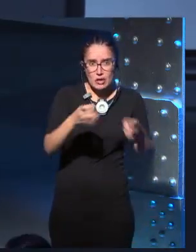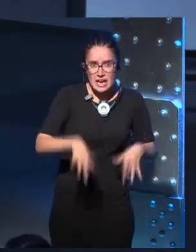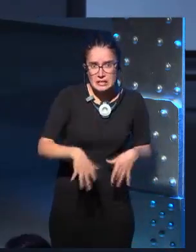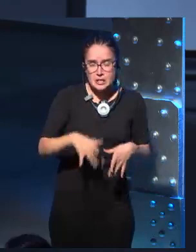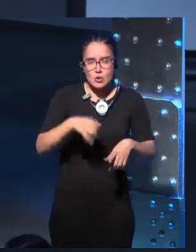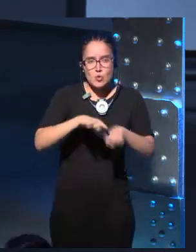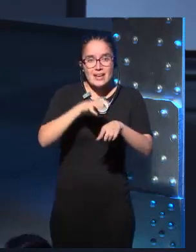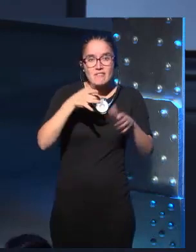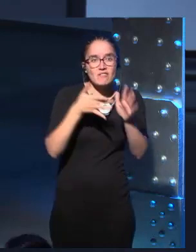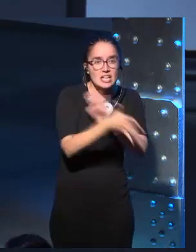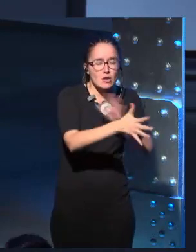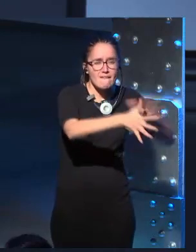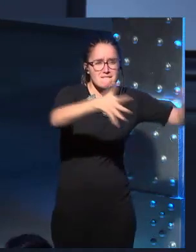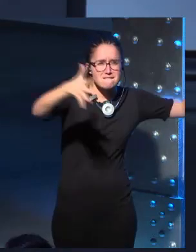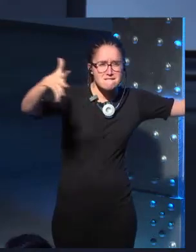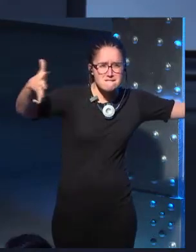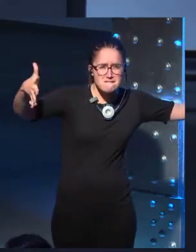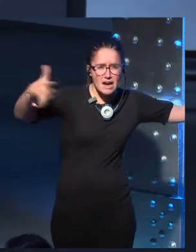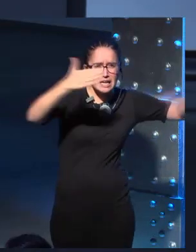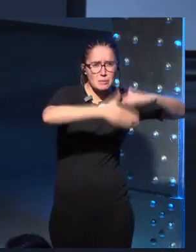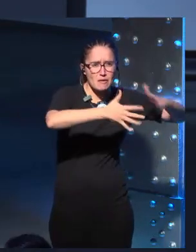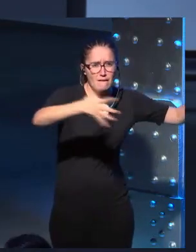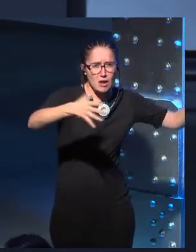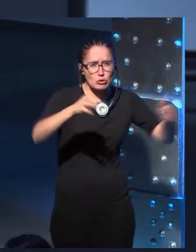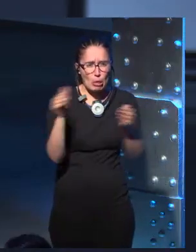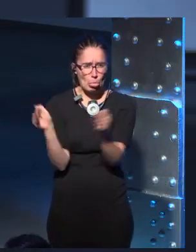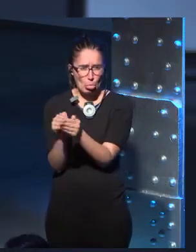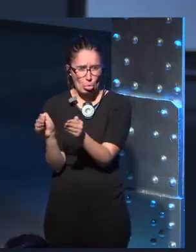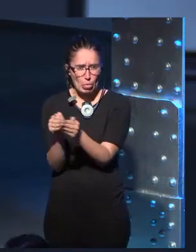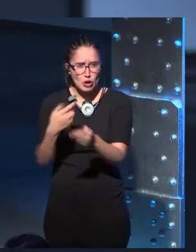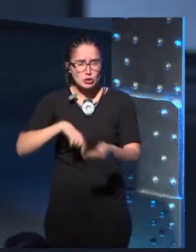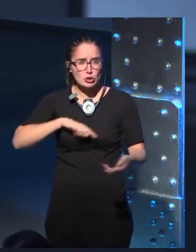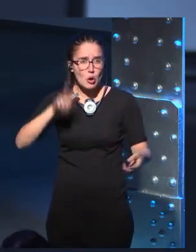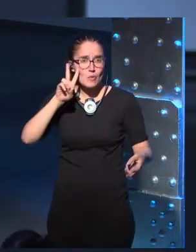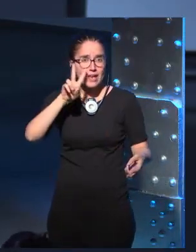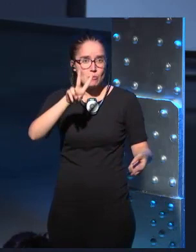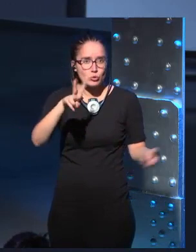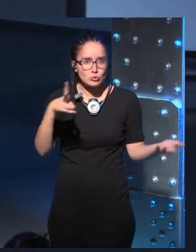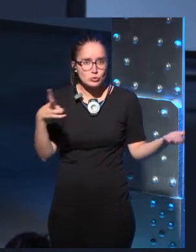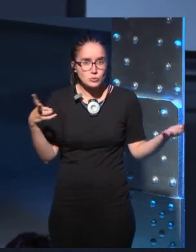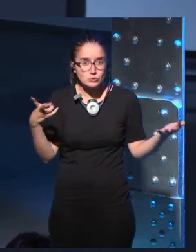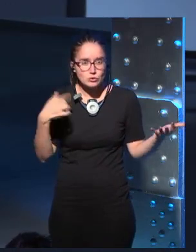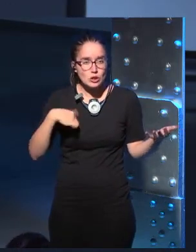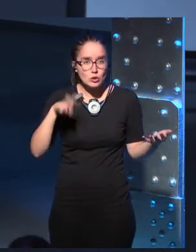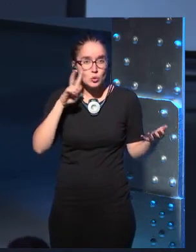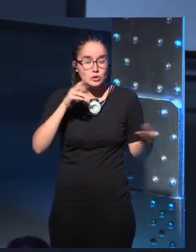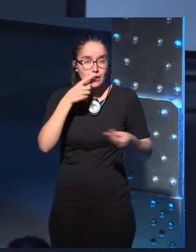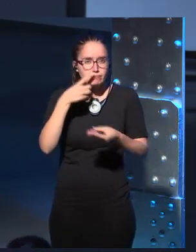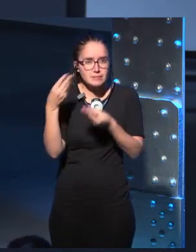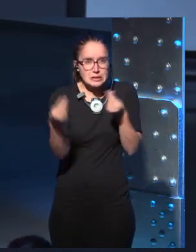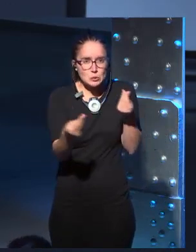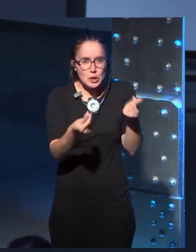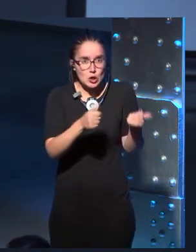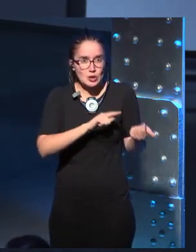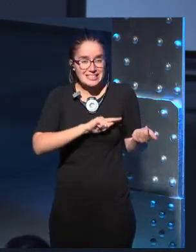one very, very, very small. And what we see around us, what our intuition and our common sense is